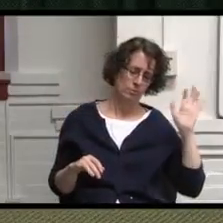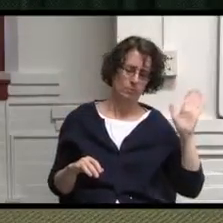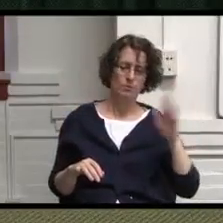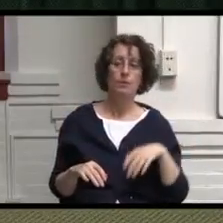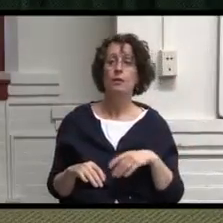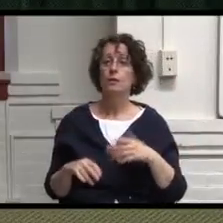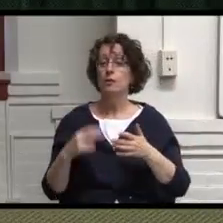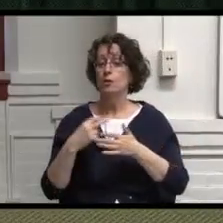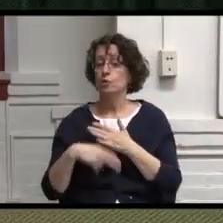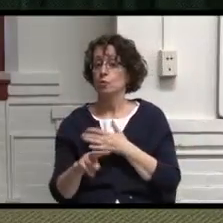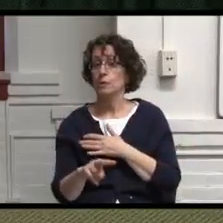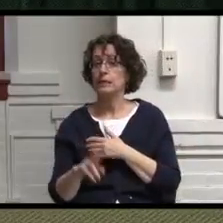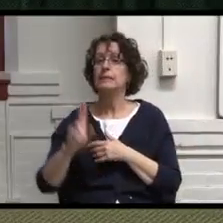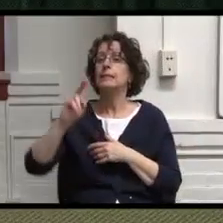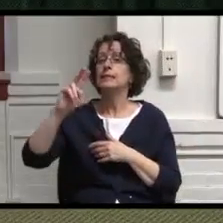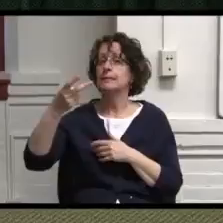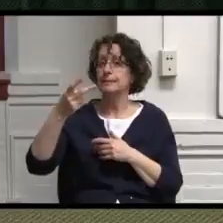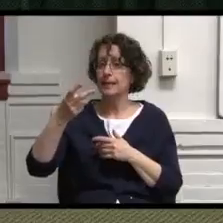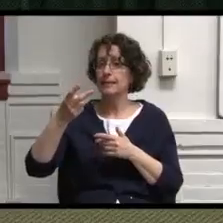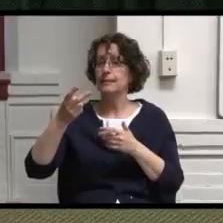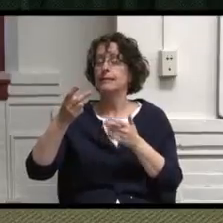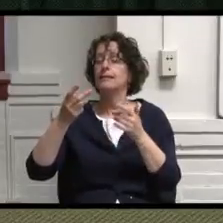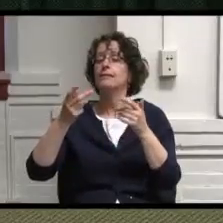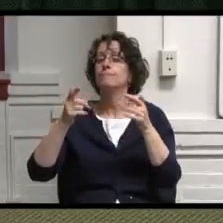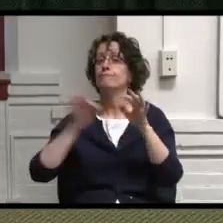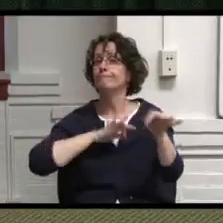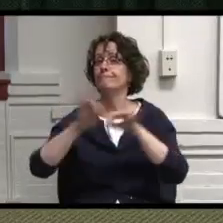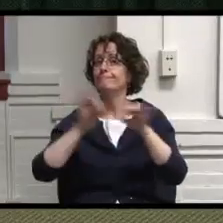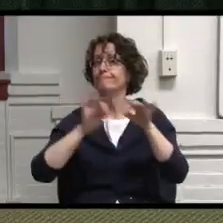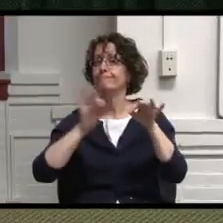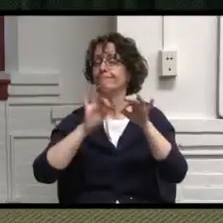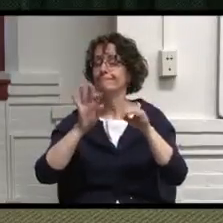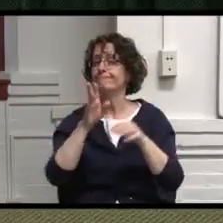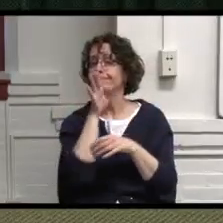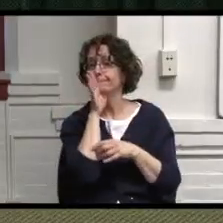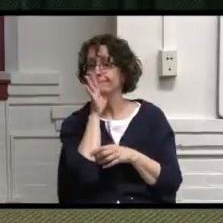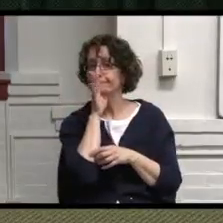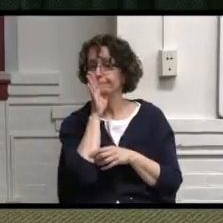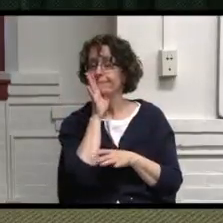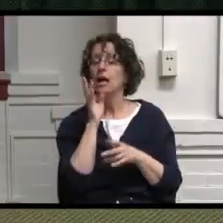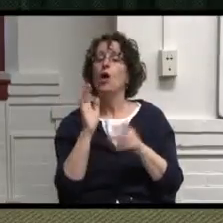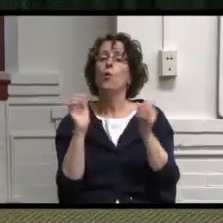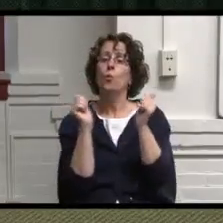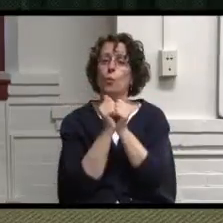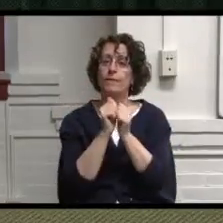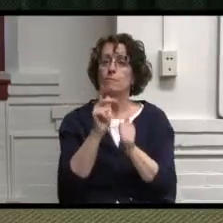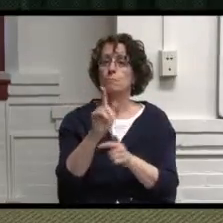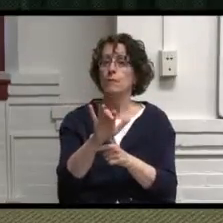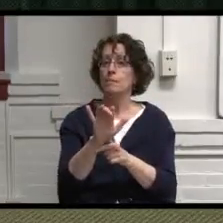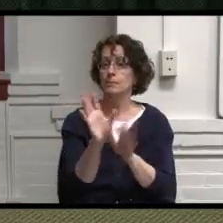do in 2 weeks is have the second reading, and then we will have a hearing, and then I'm assuming we will